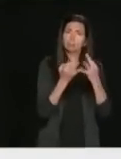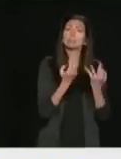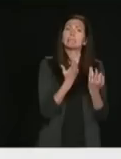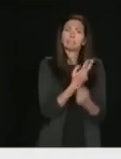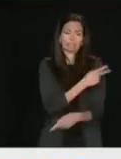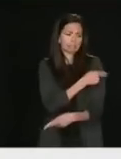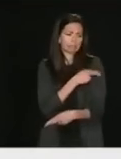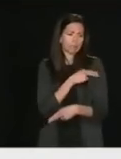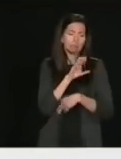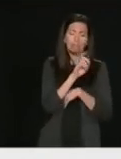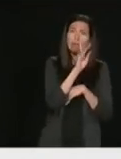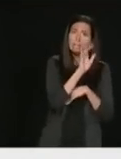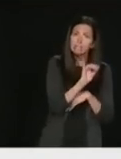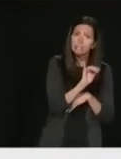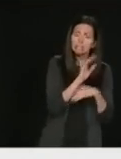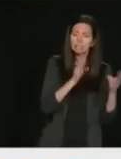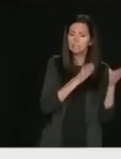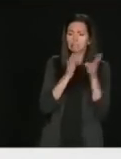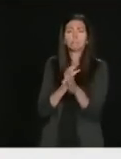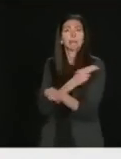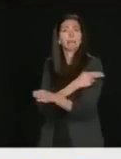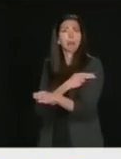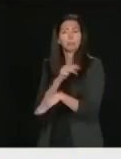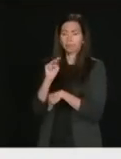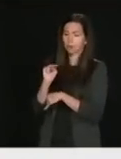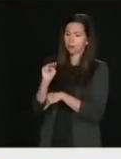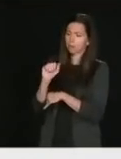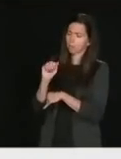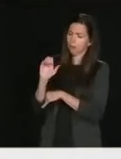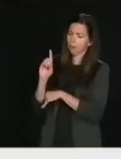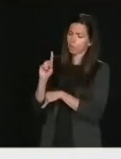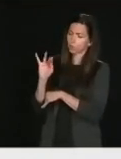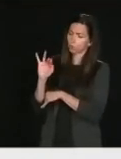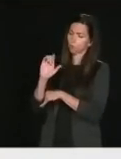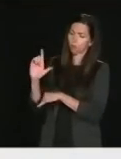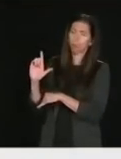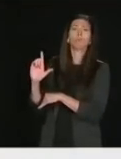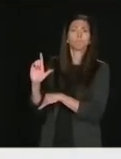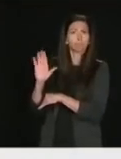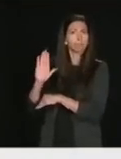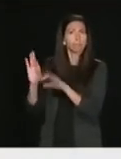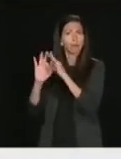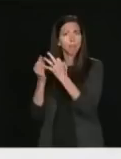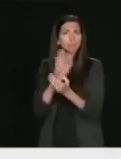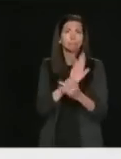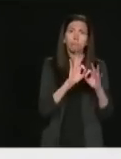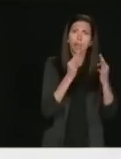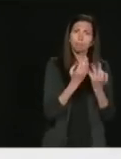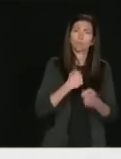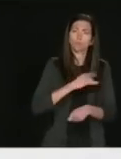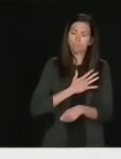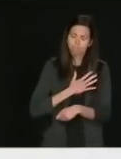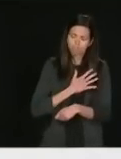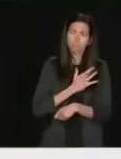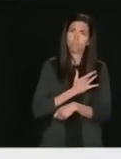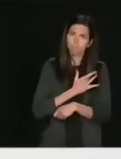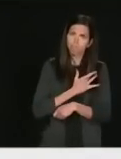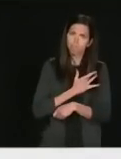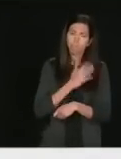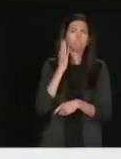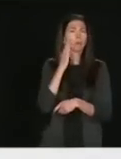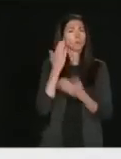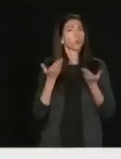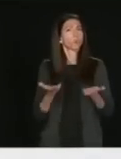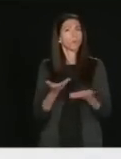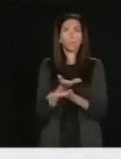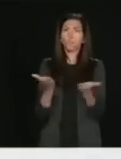the entire Snowbirds team. This has been a very difficult few weeks for members of the Canadian Armed Forces. As